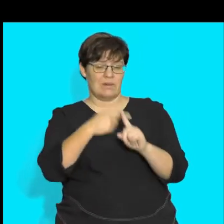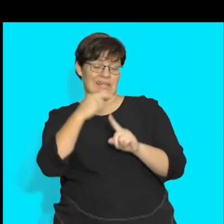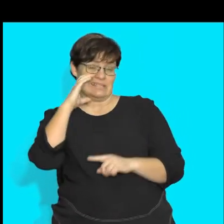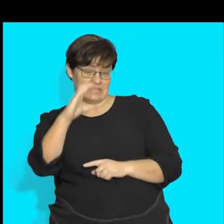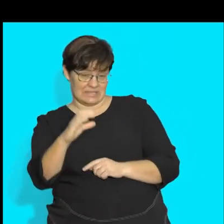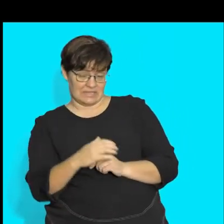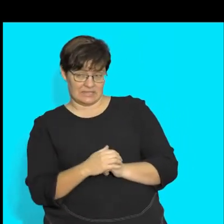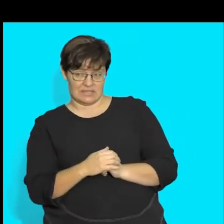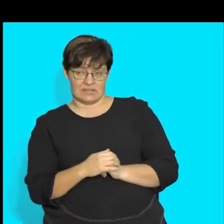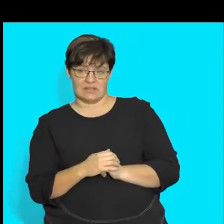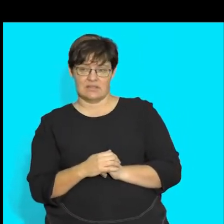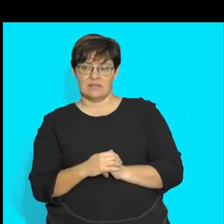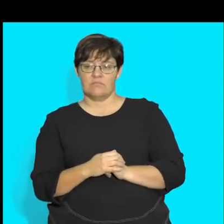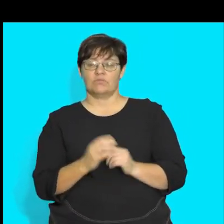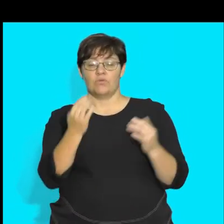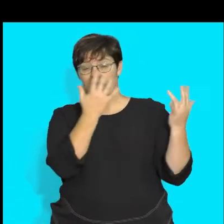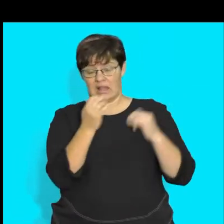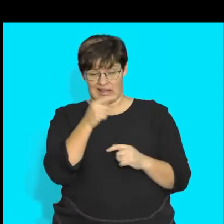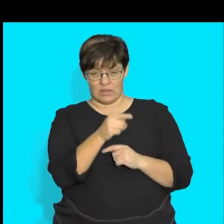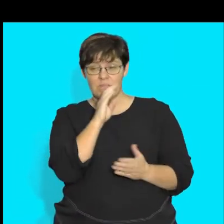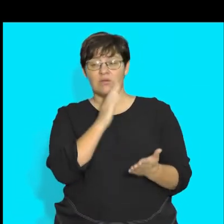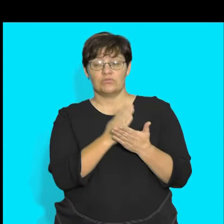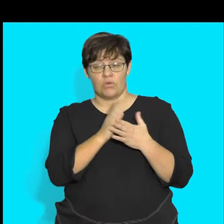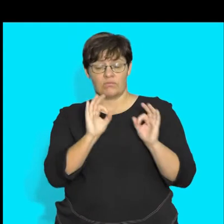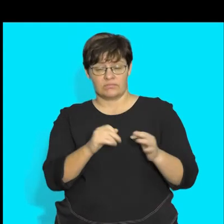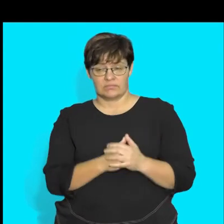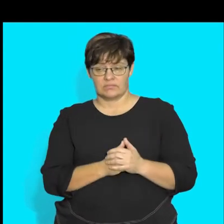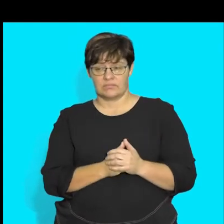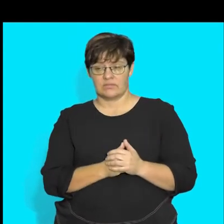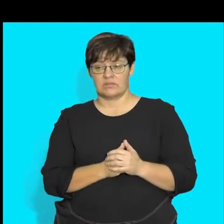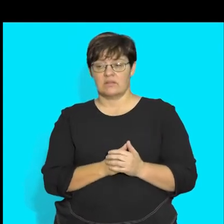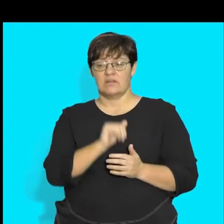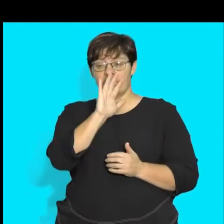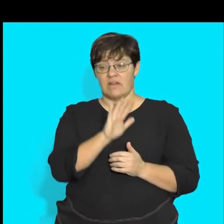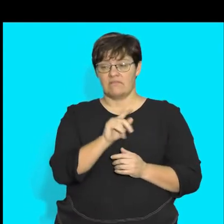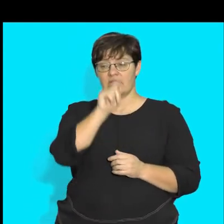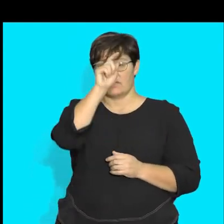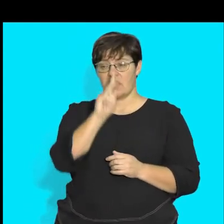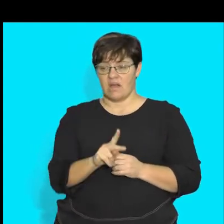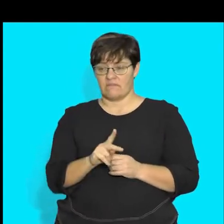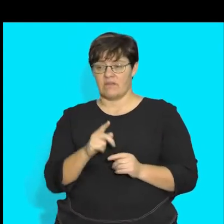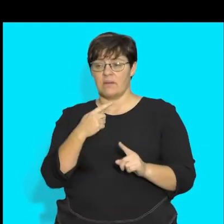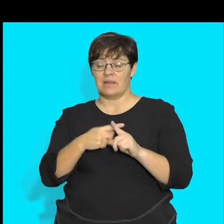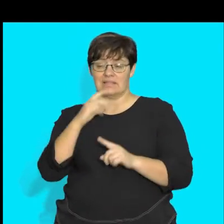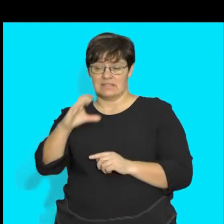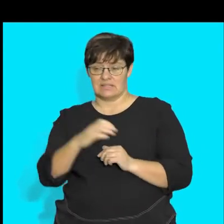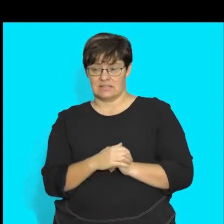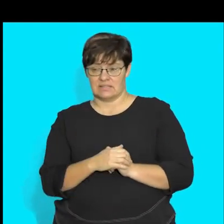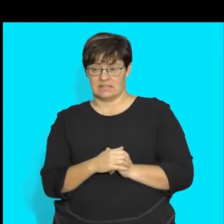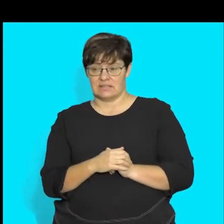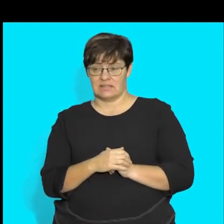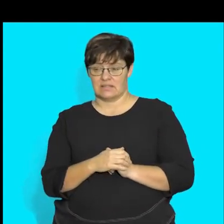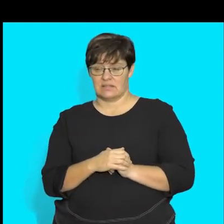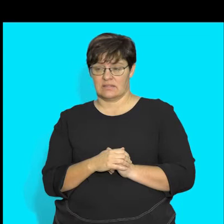I'm going to get 5 is equal to, I'm going to do that on my calculator to make sure that it's right. That's equal to a